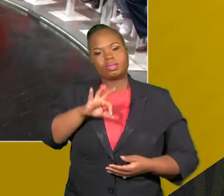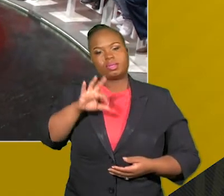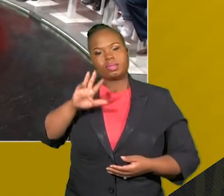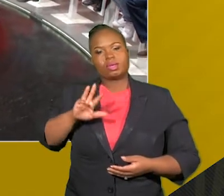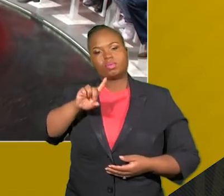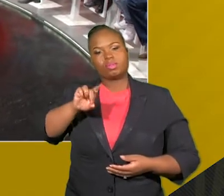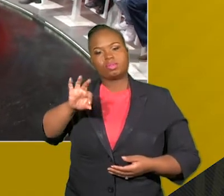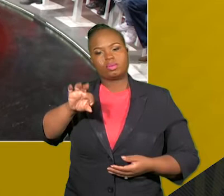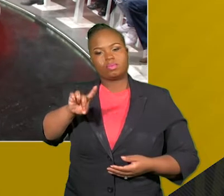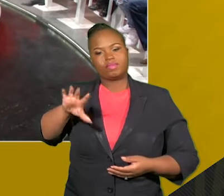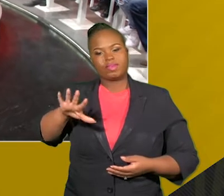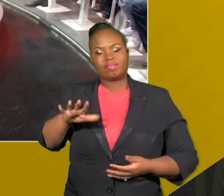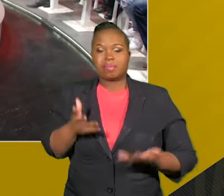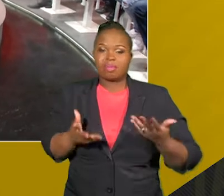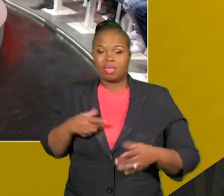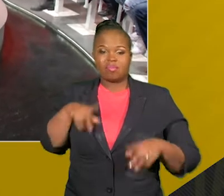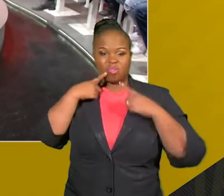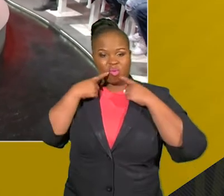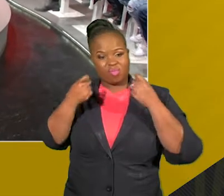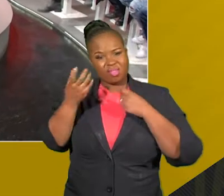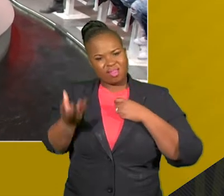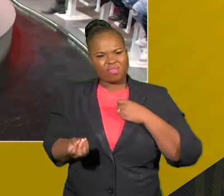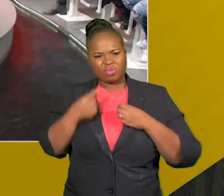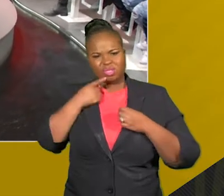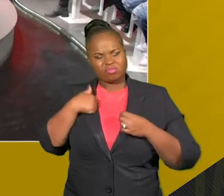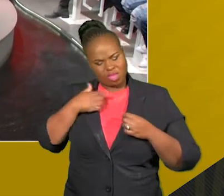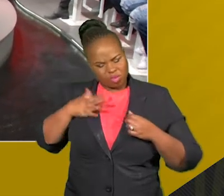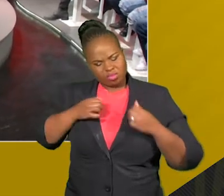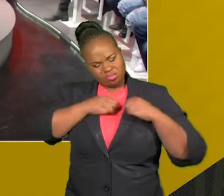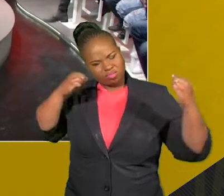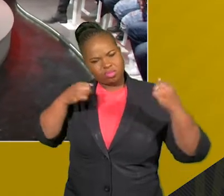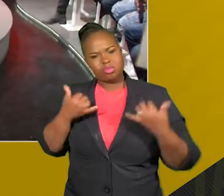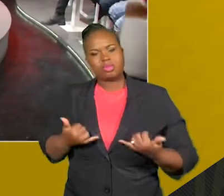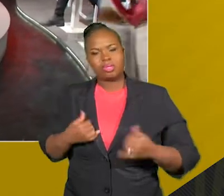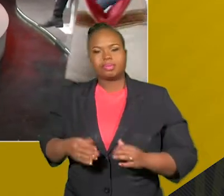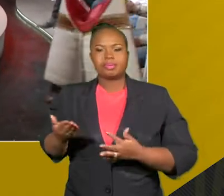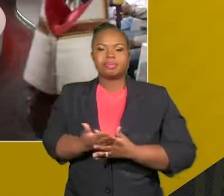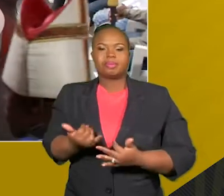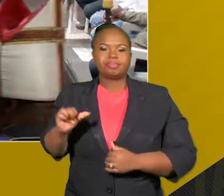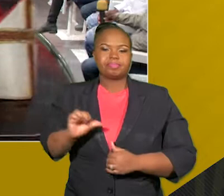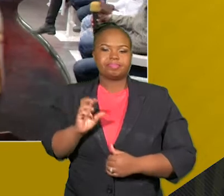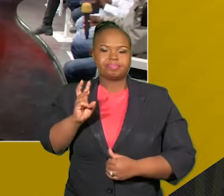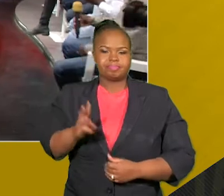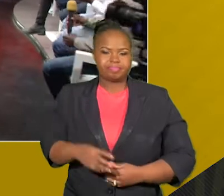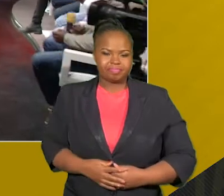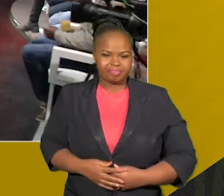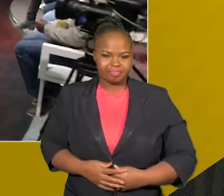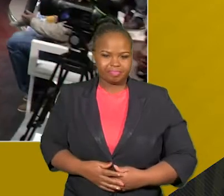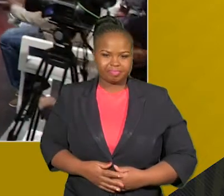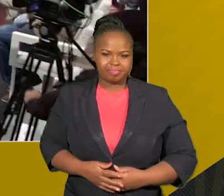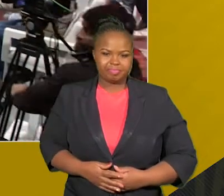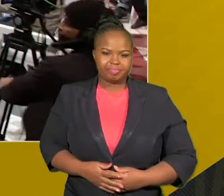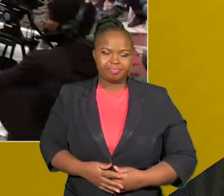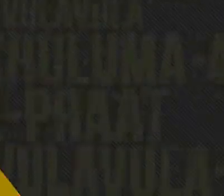011-339-1315. Ukuthi wena mhlampe ngomunye wabantu besilisa okhalayo ukuthi khona into engifuna ukuyibhodla ngohlelo lwanamhlanje. Sami nse breaking sabu after this.